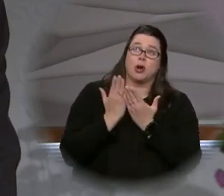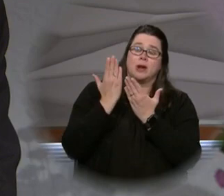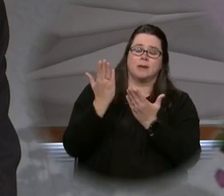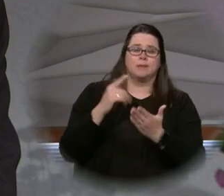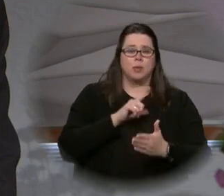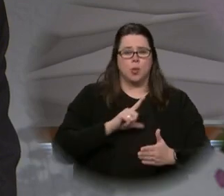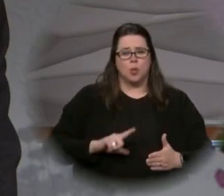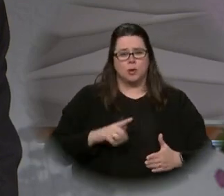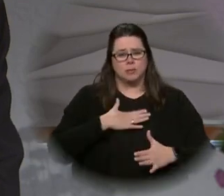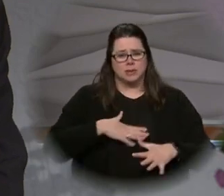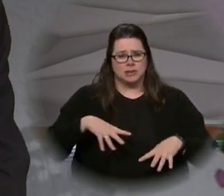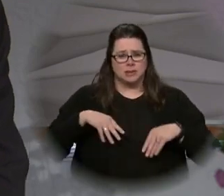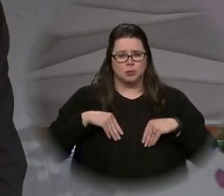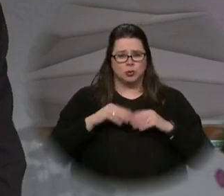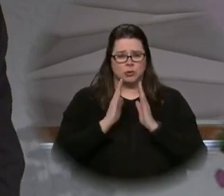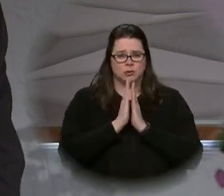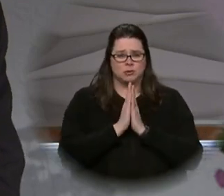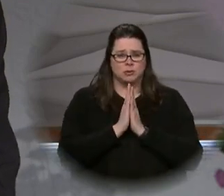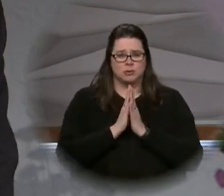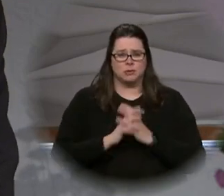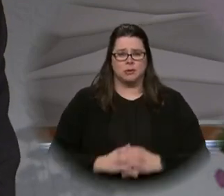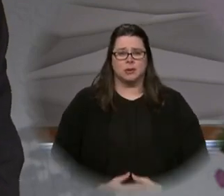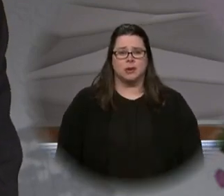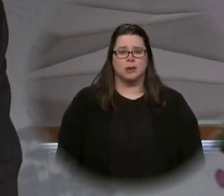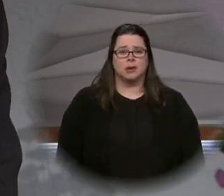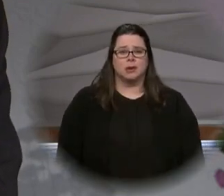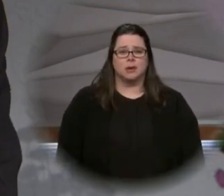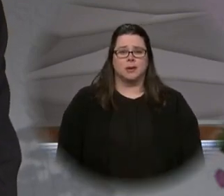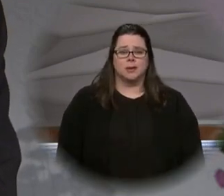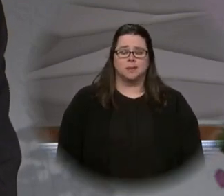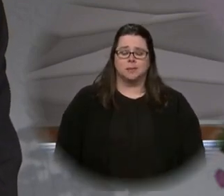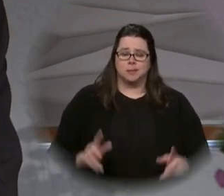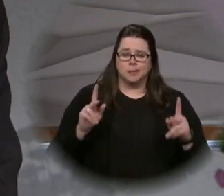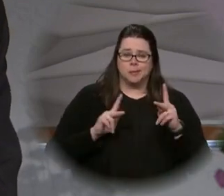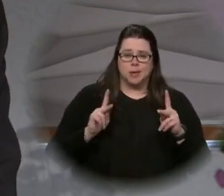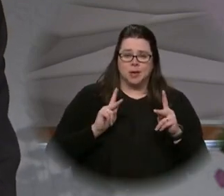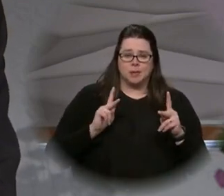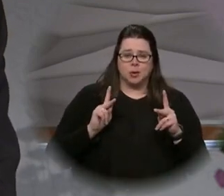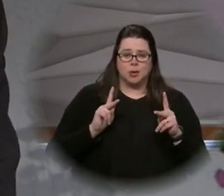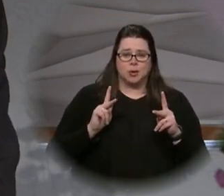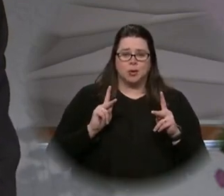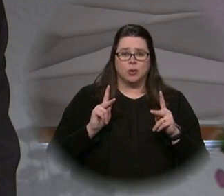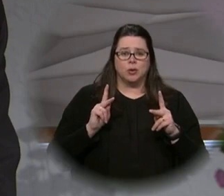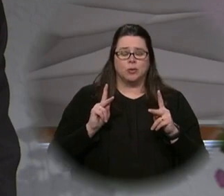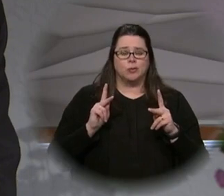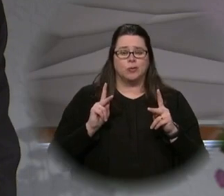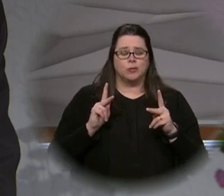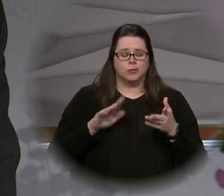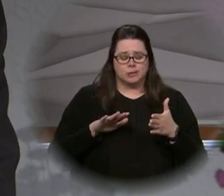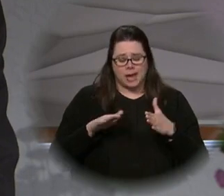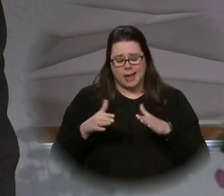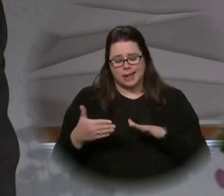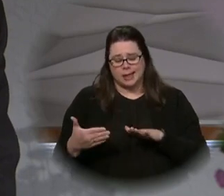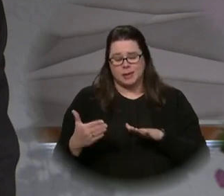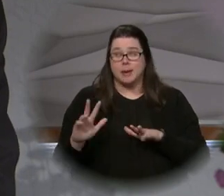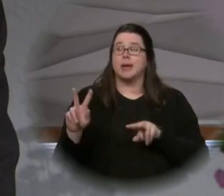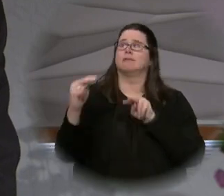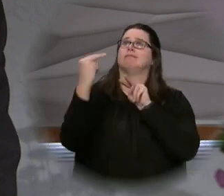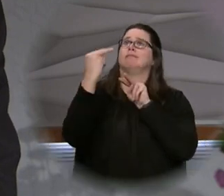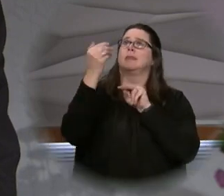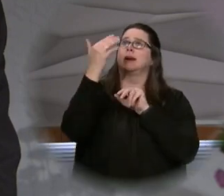to the Lord. Lord, hear our prayer. That those who've passed through death may see God face to